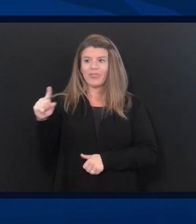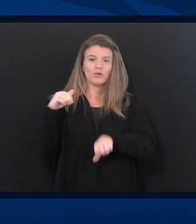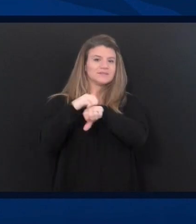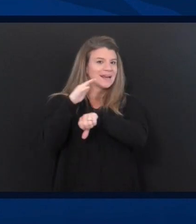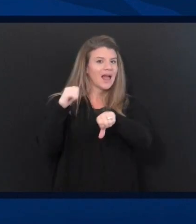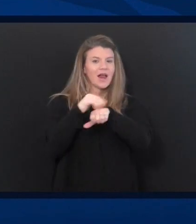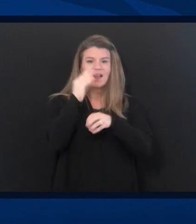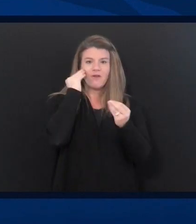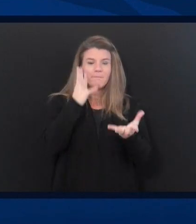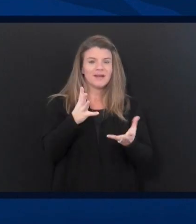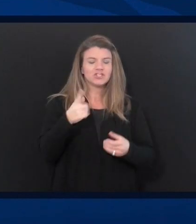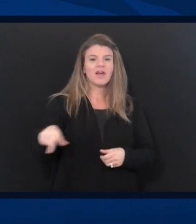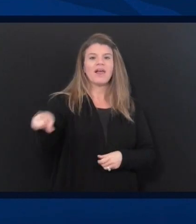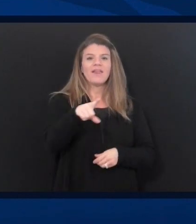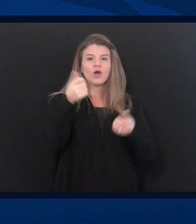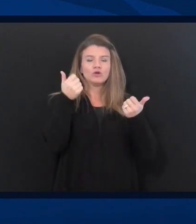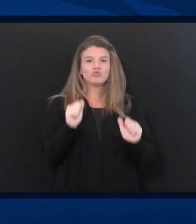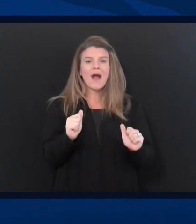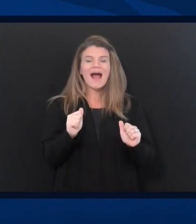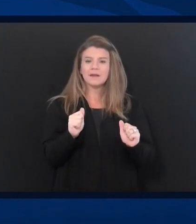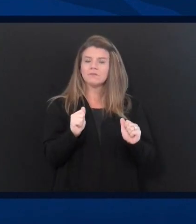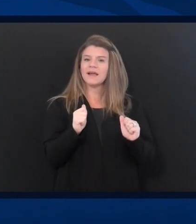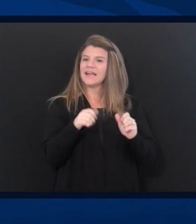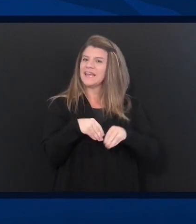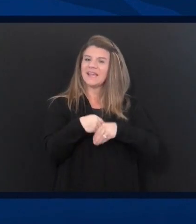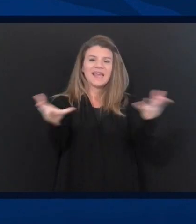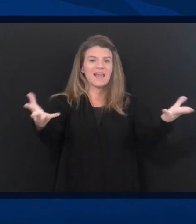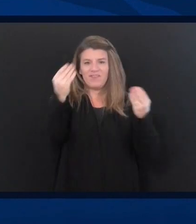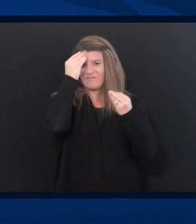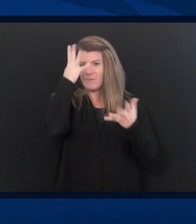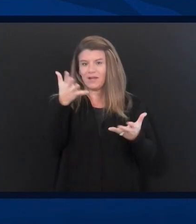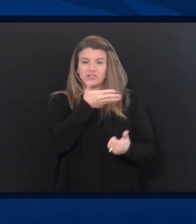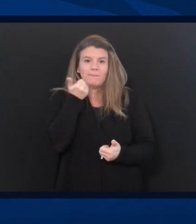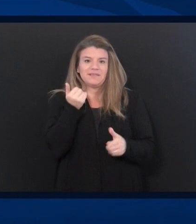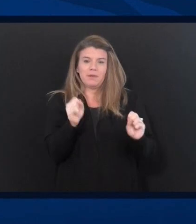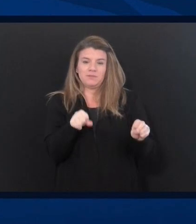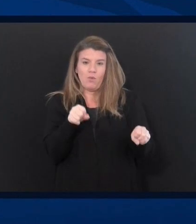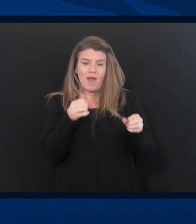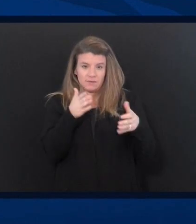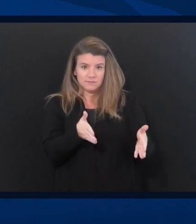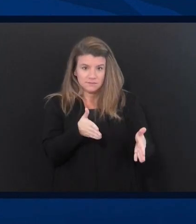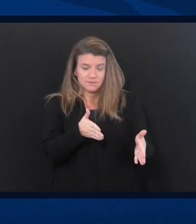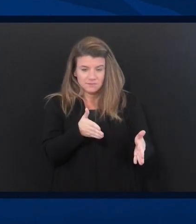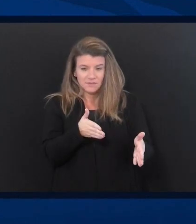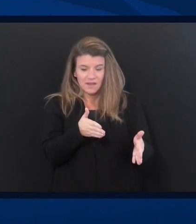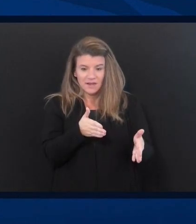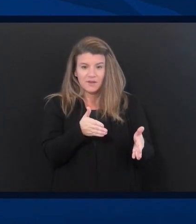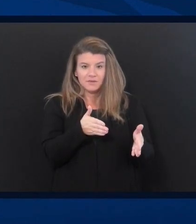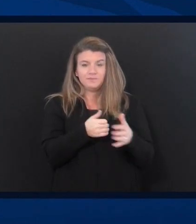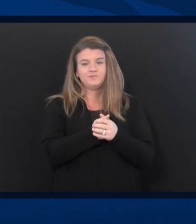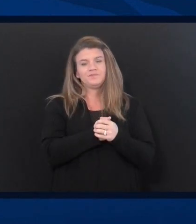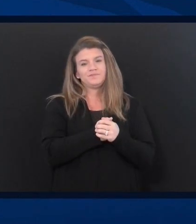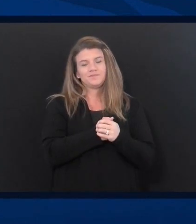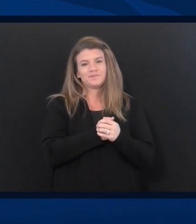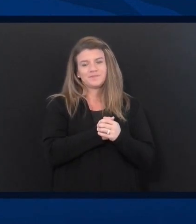trying to just brief people as best they possibly can. You know, they're,